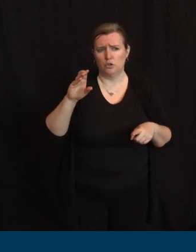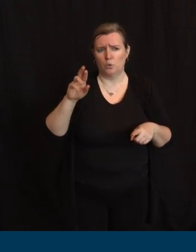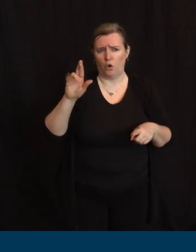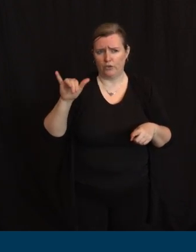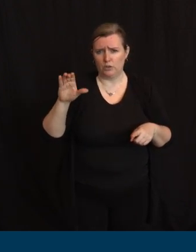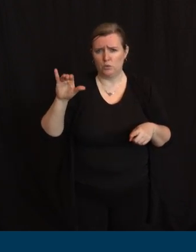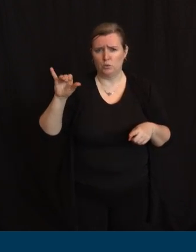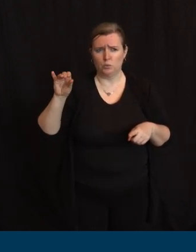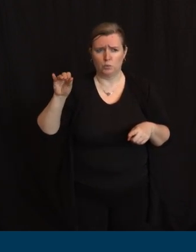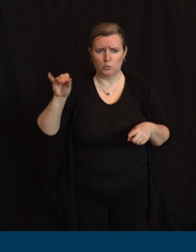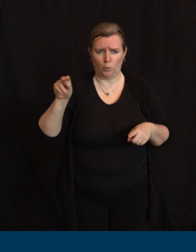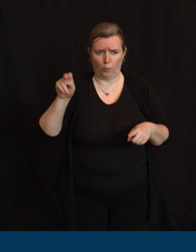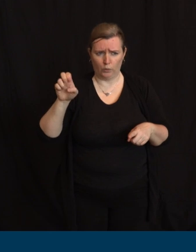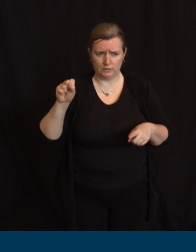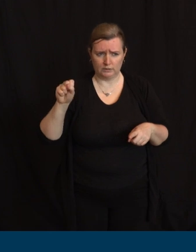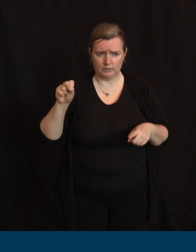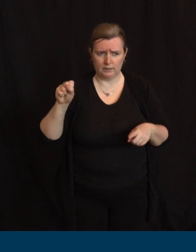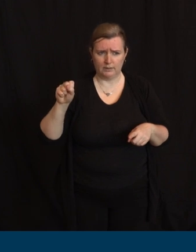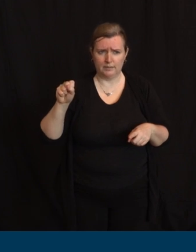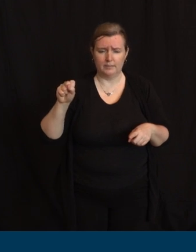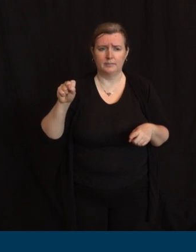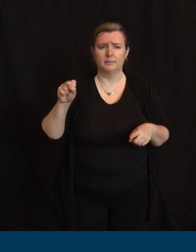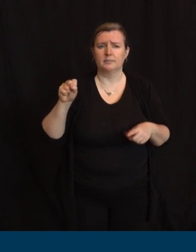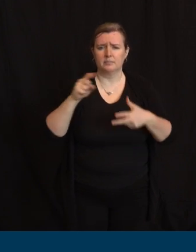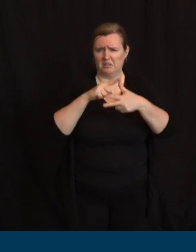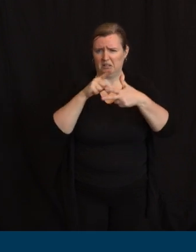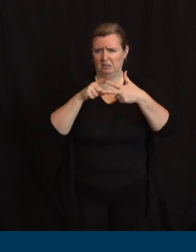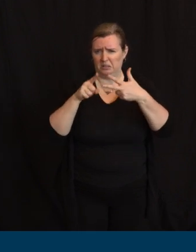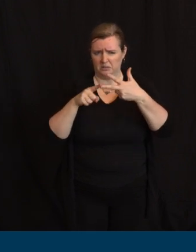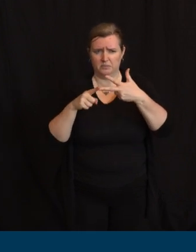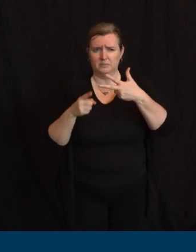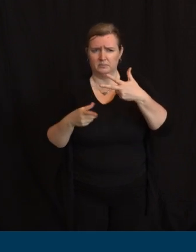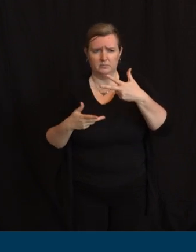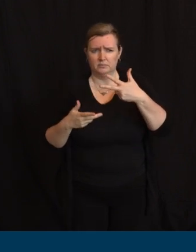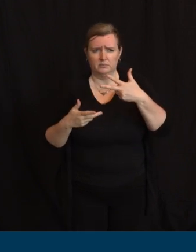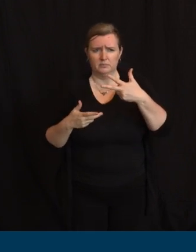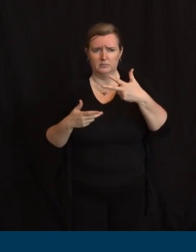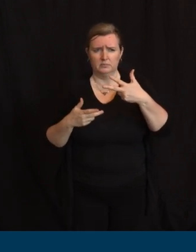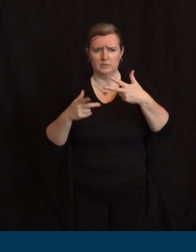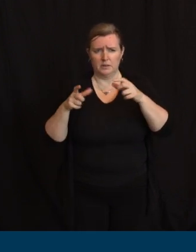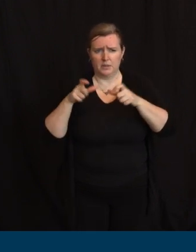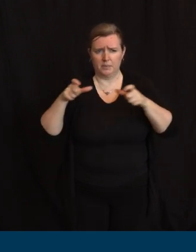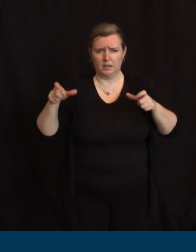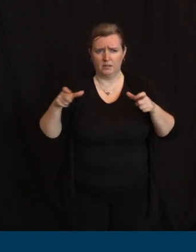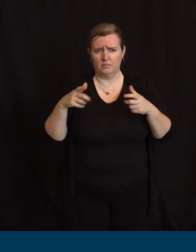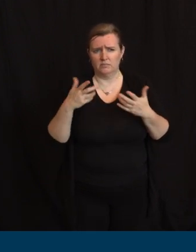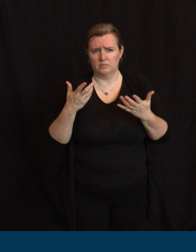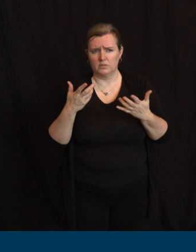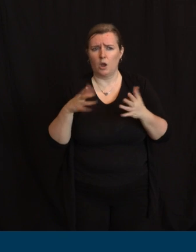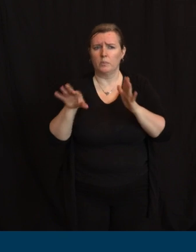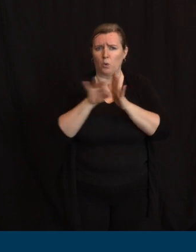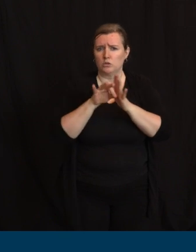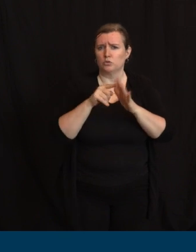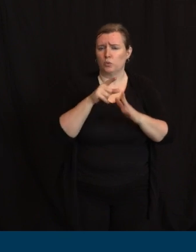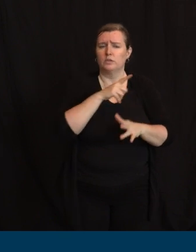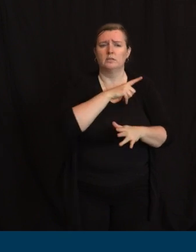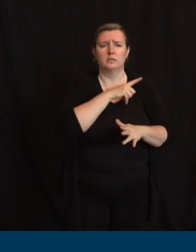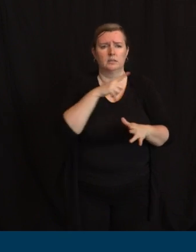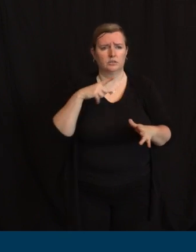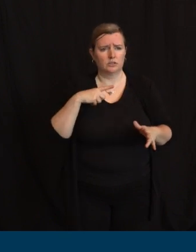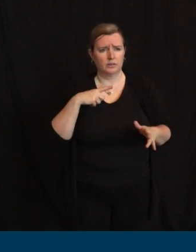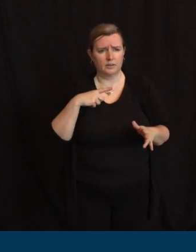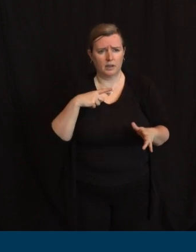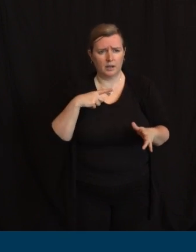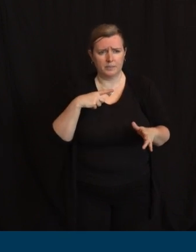deal on the appointments to the Legislative Reapportionment Commission that was made to avoid a fight over state